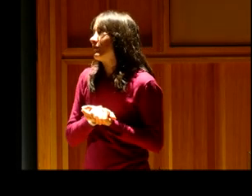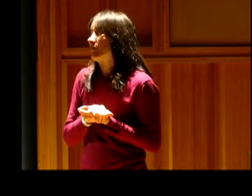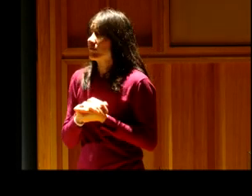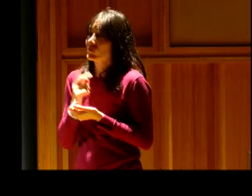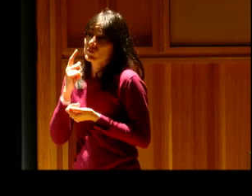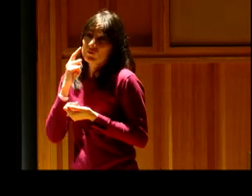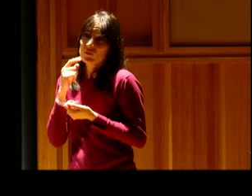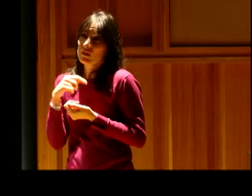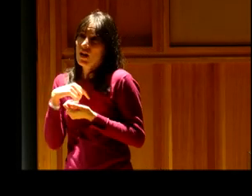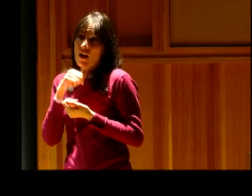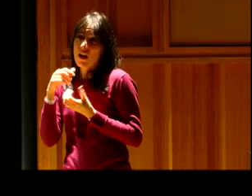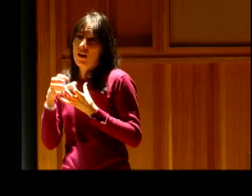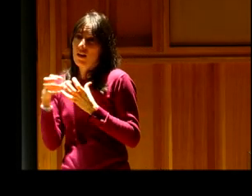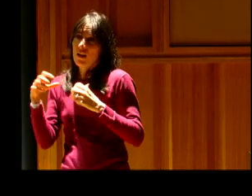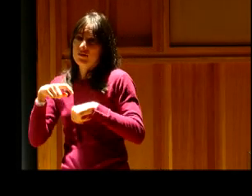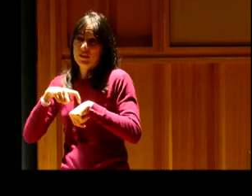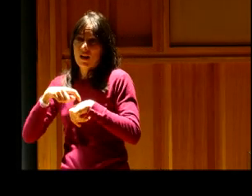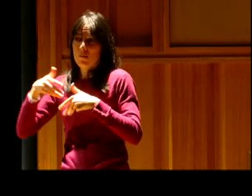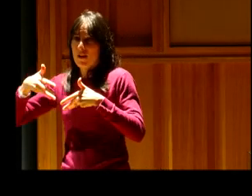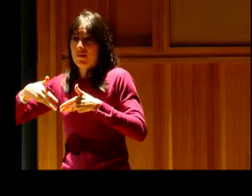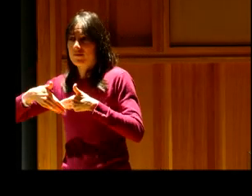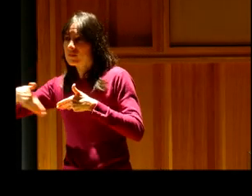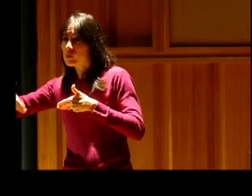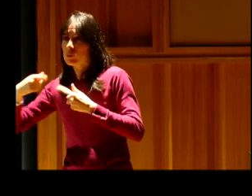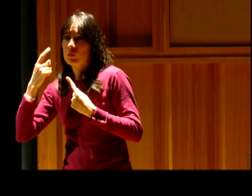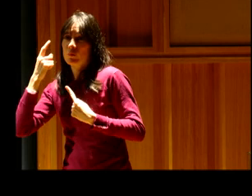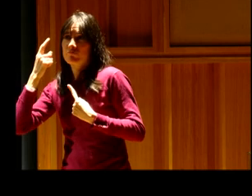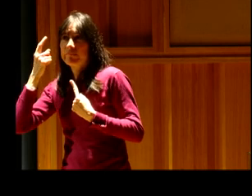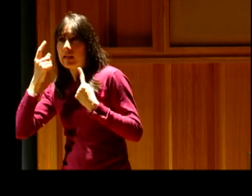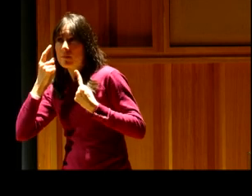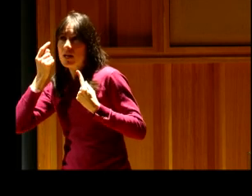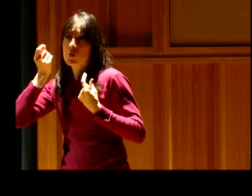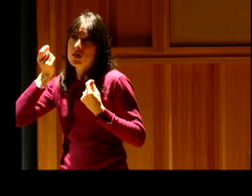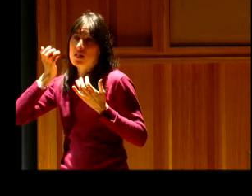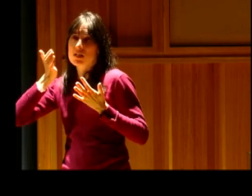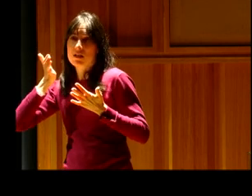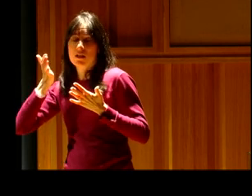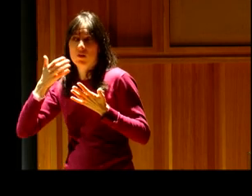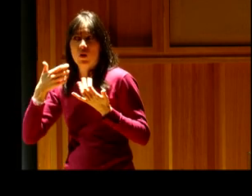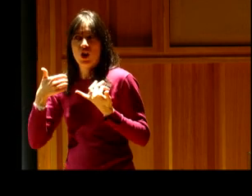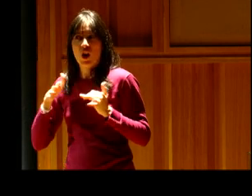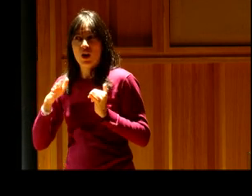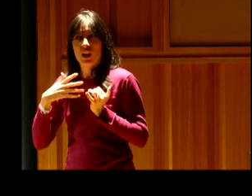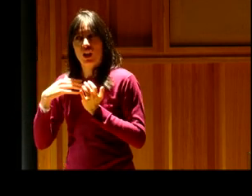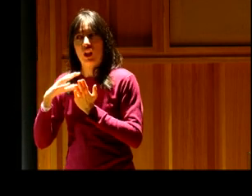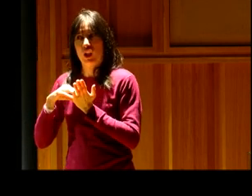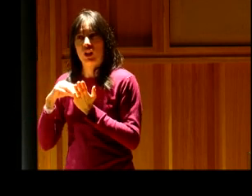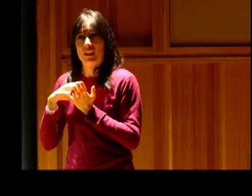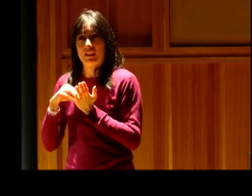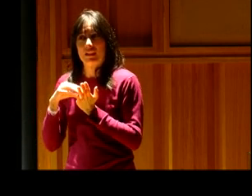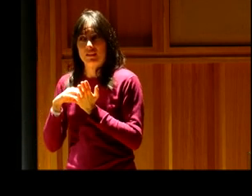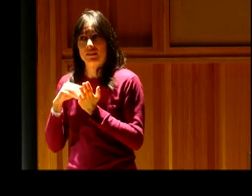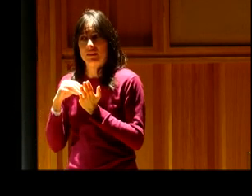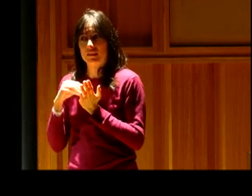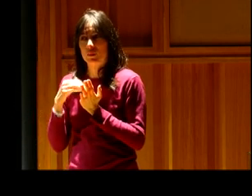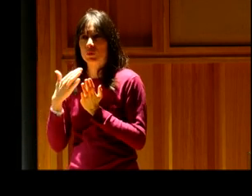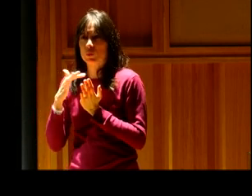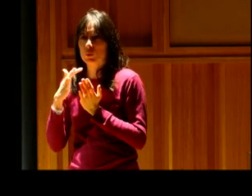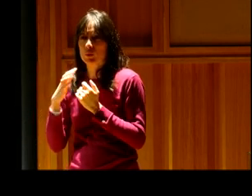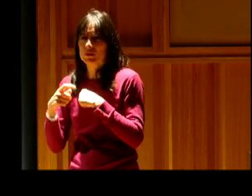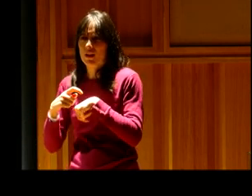time to think about this. We're learning the hard way that time is the most precious